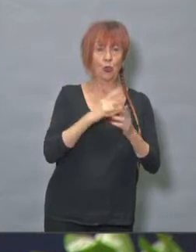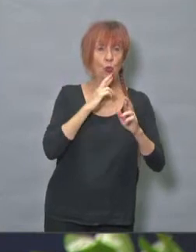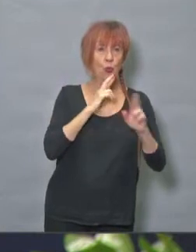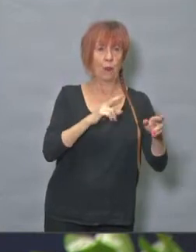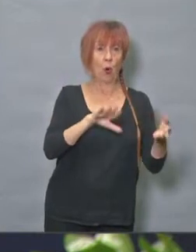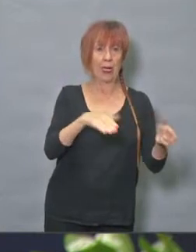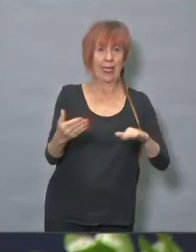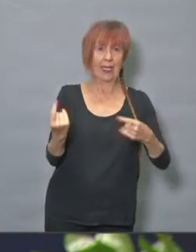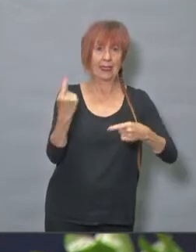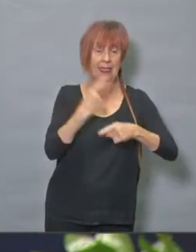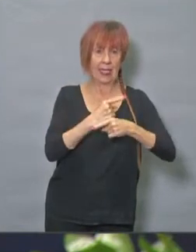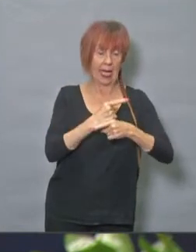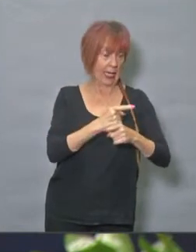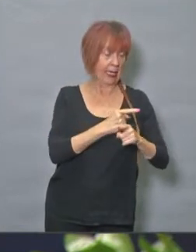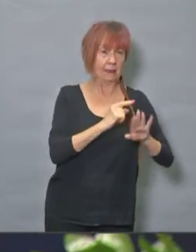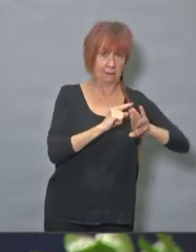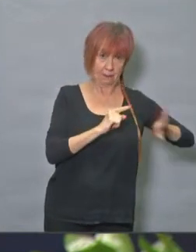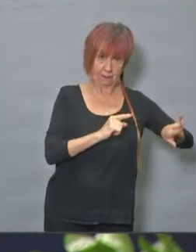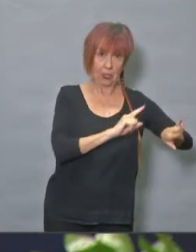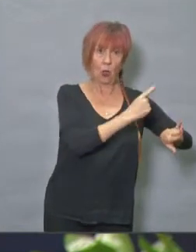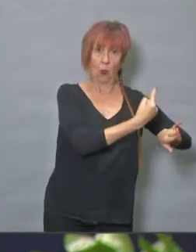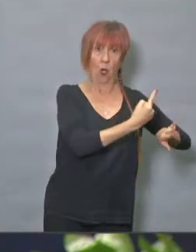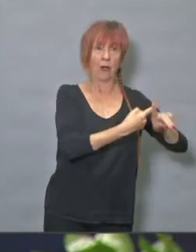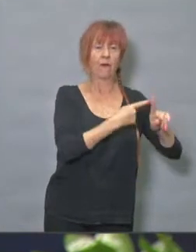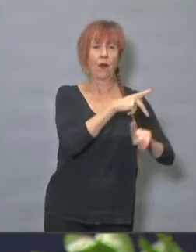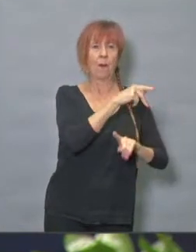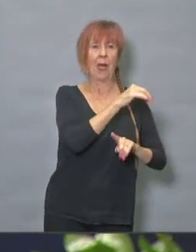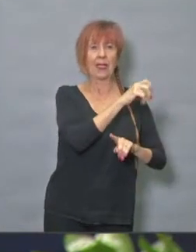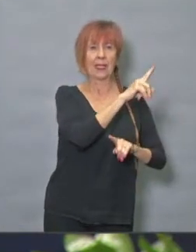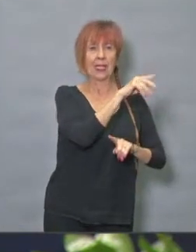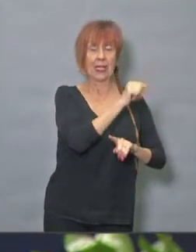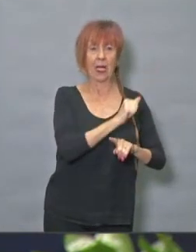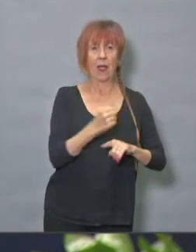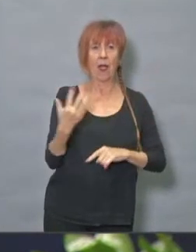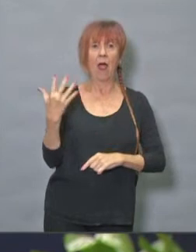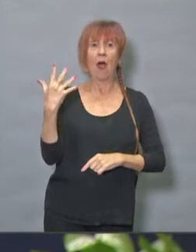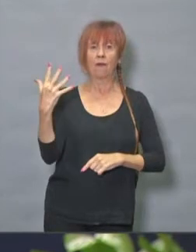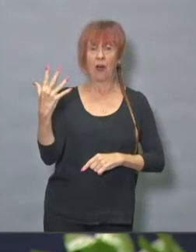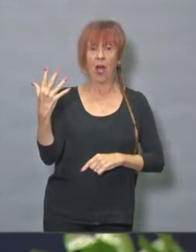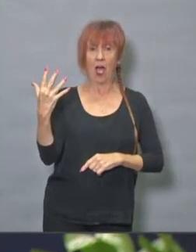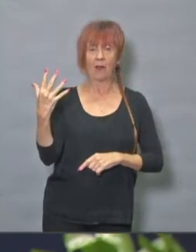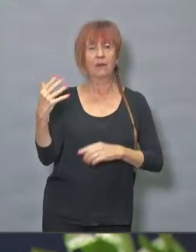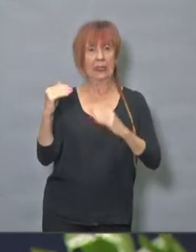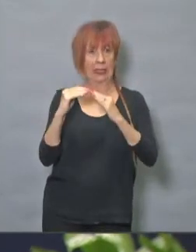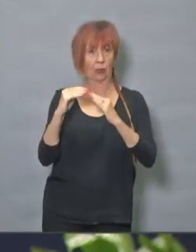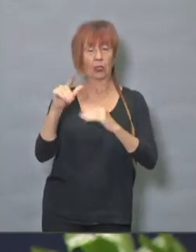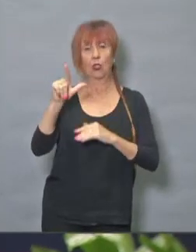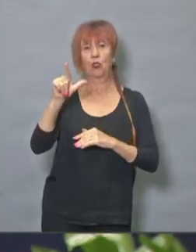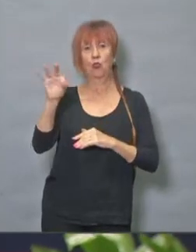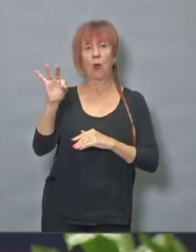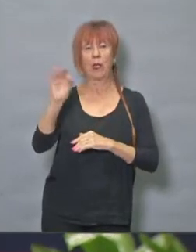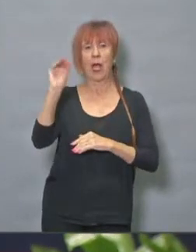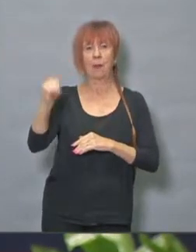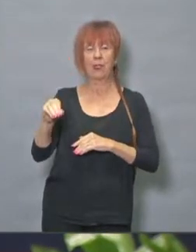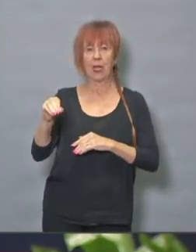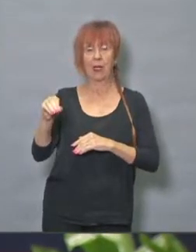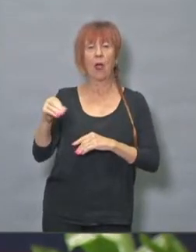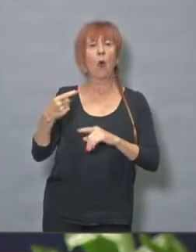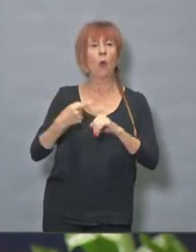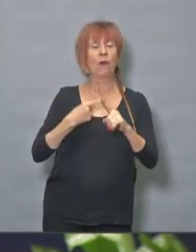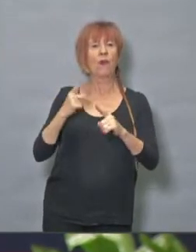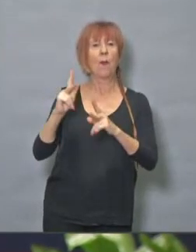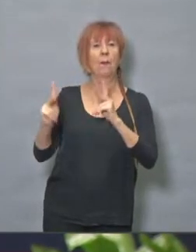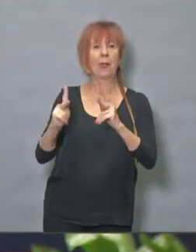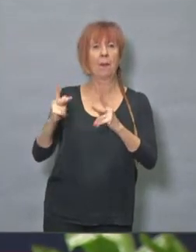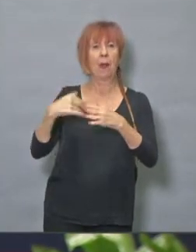today, excluding the 1 death reported by Pasadena, 5, or 29%, were among people residing in our